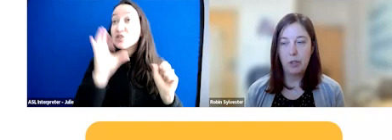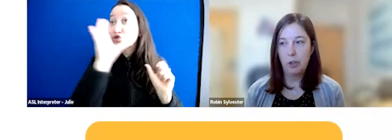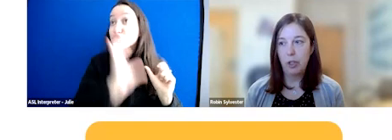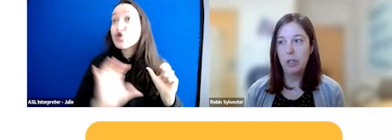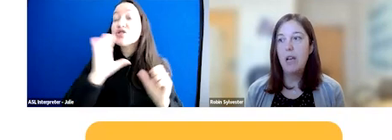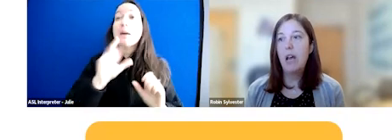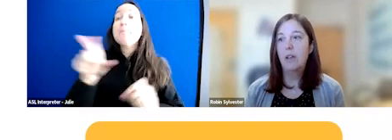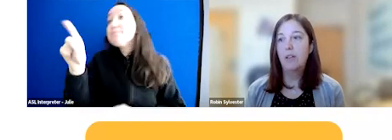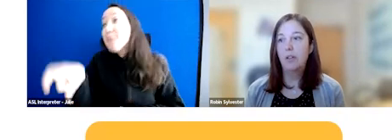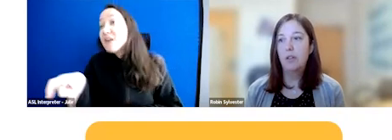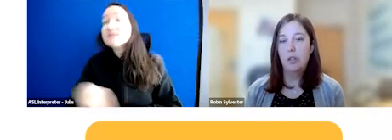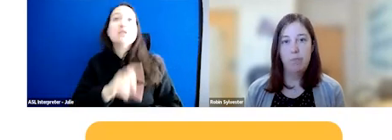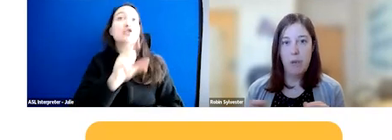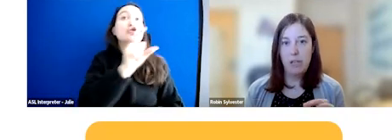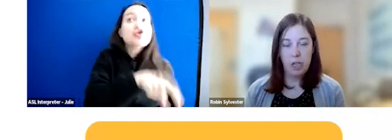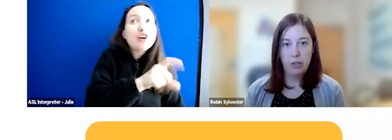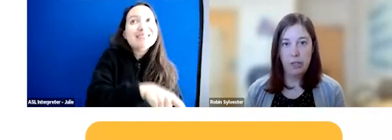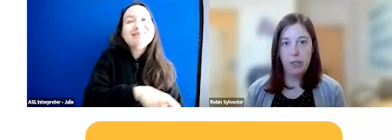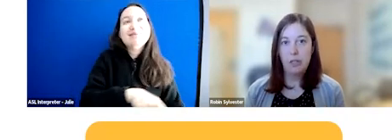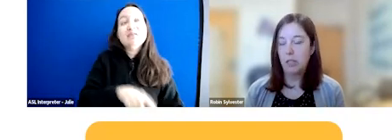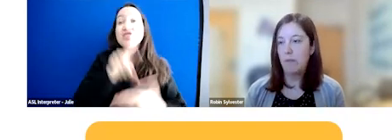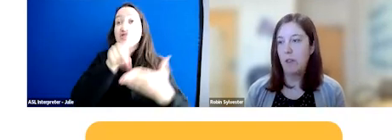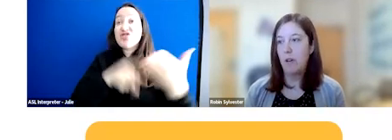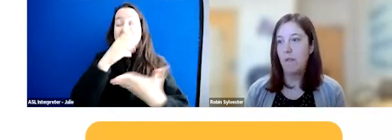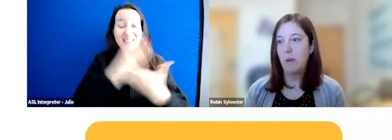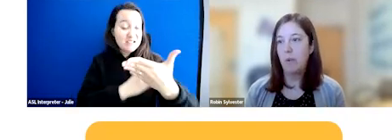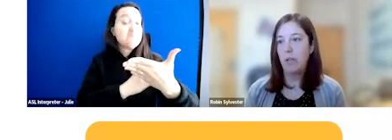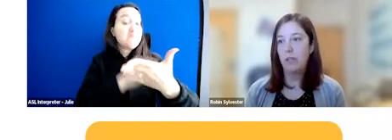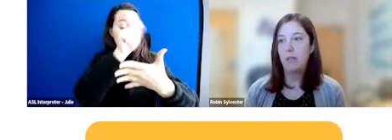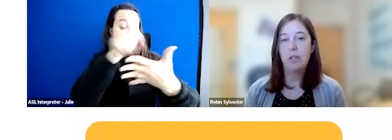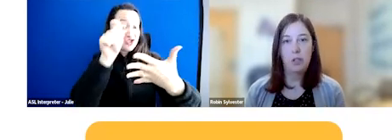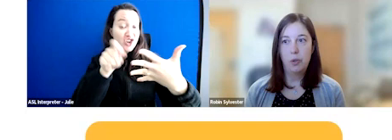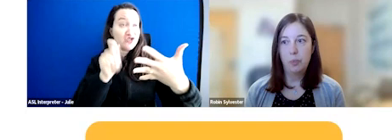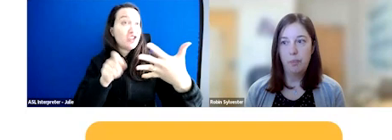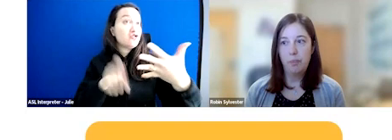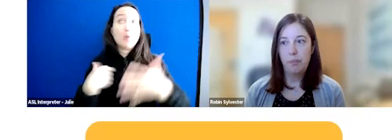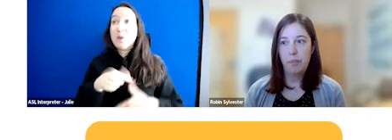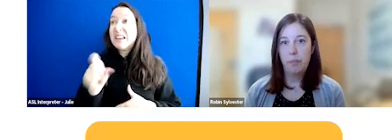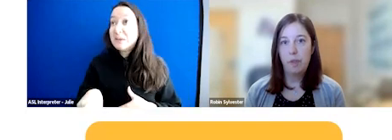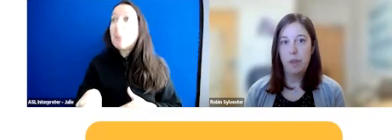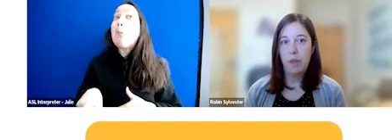for must and should and made a checklist and checked everything off that we need to do?